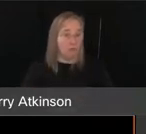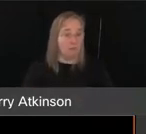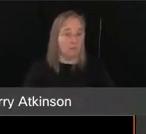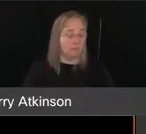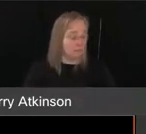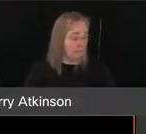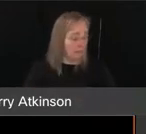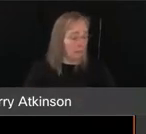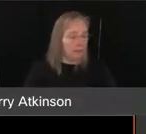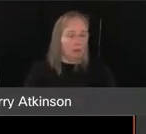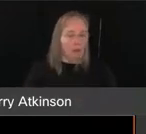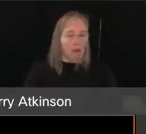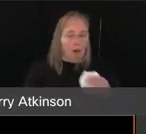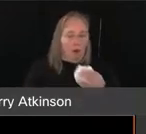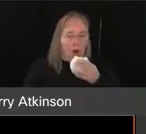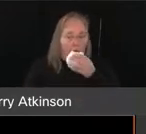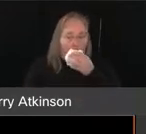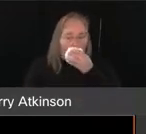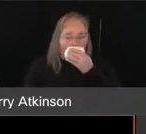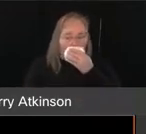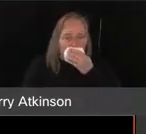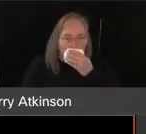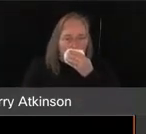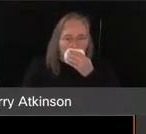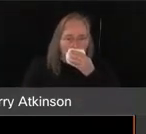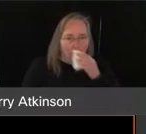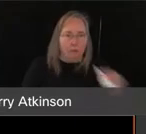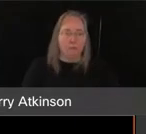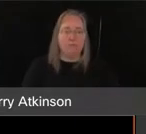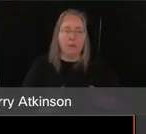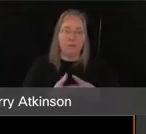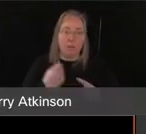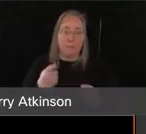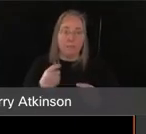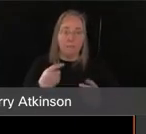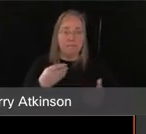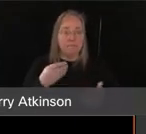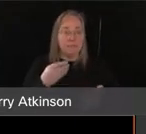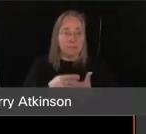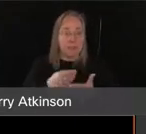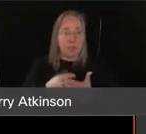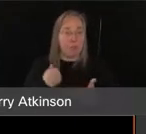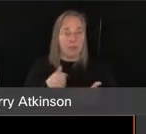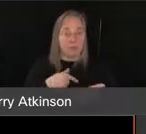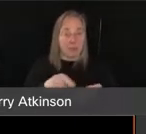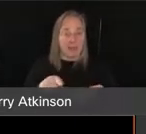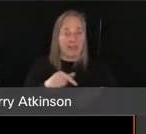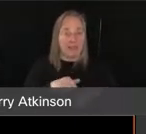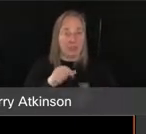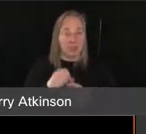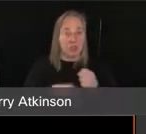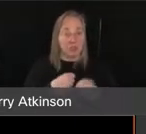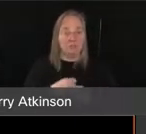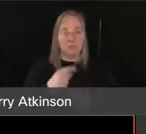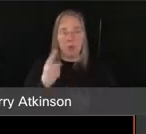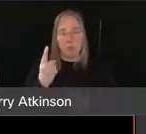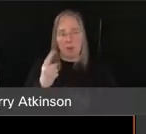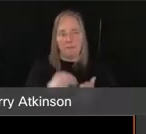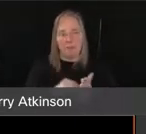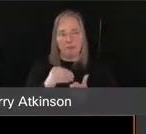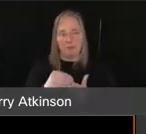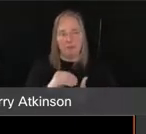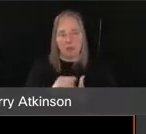And of the money that we're spending this year in C0317, about $1 million of that is going to